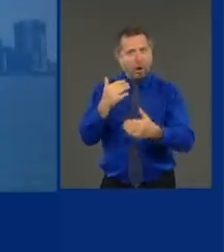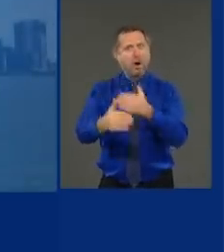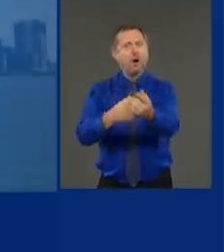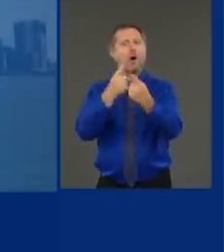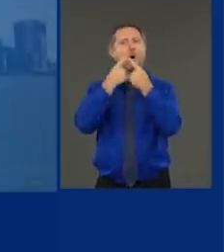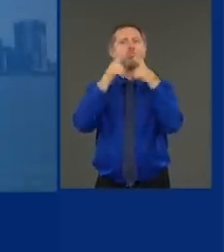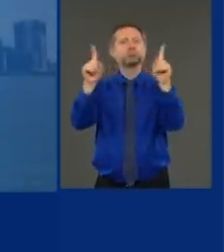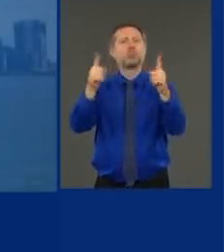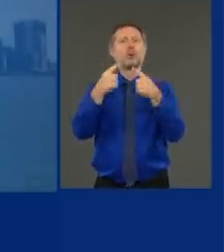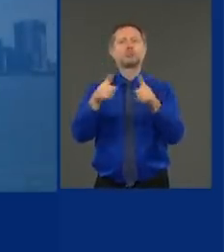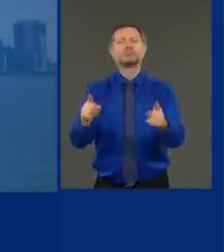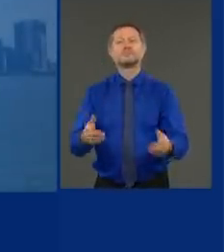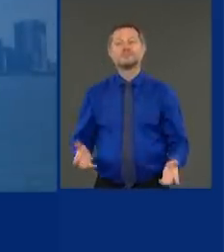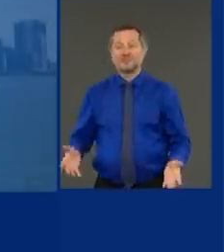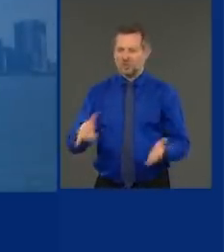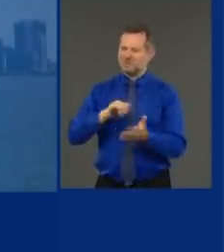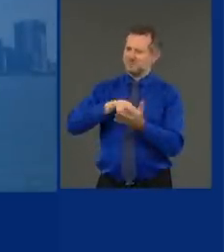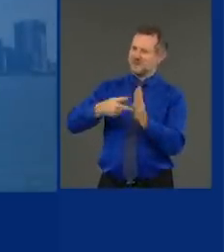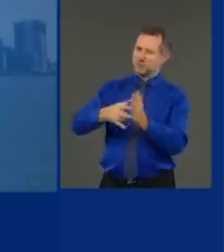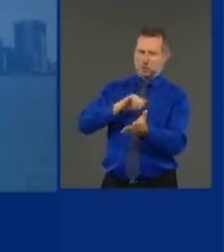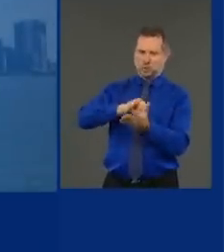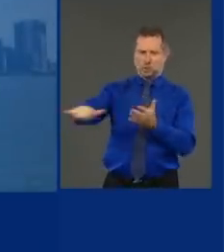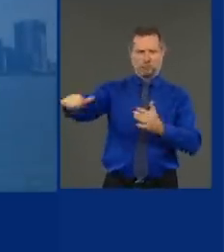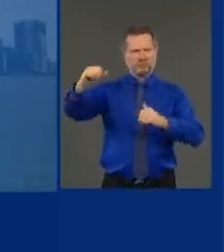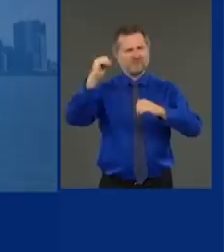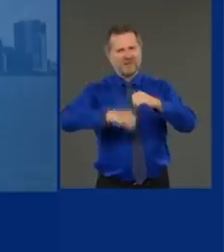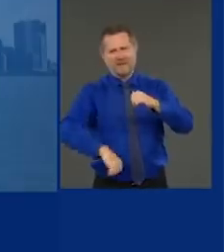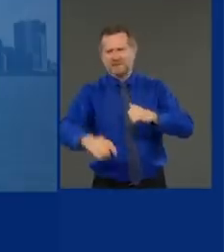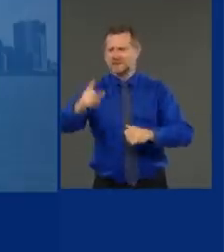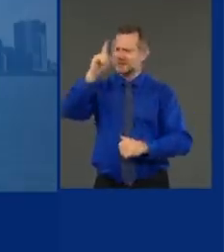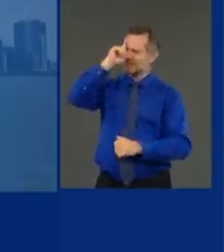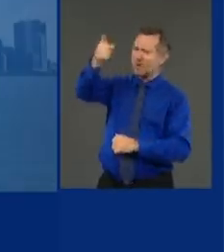That's what we call being New York tough and smart